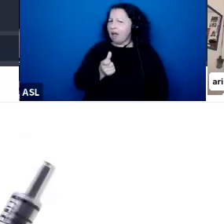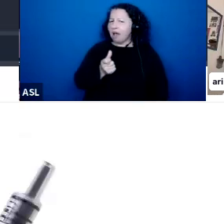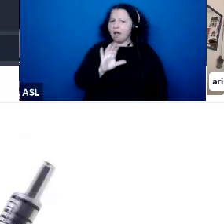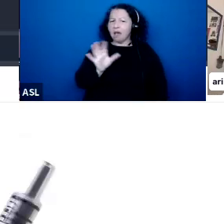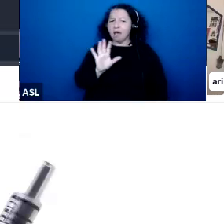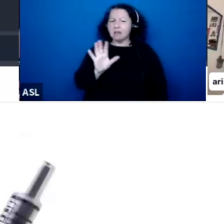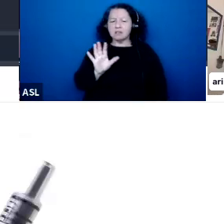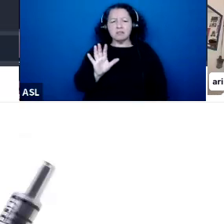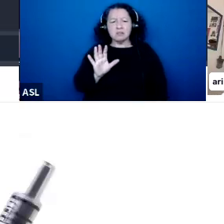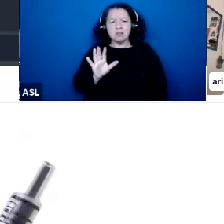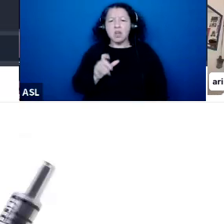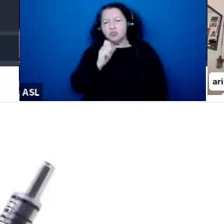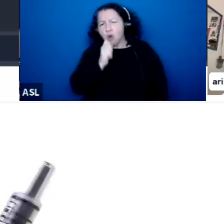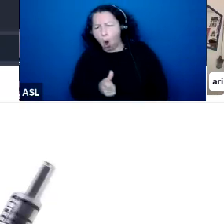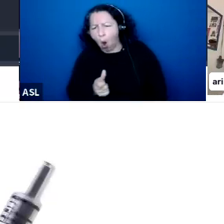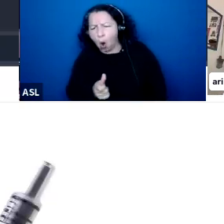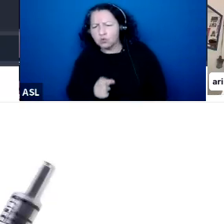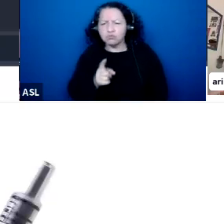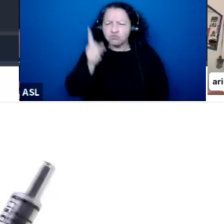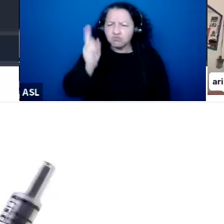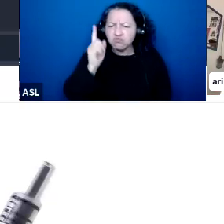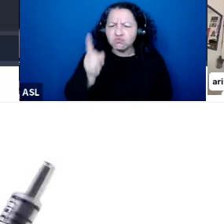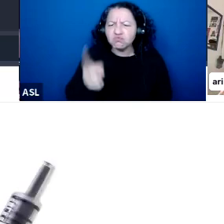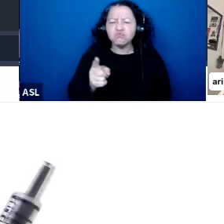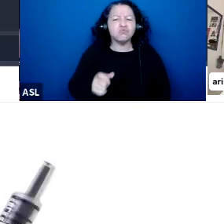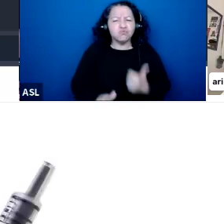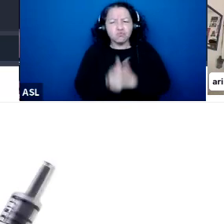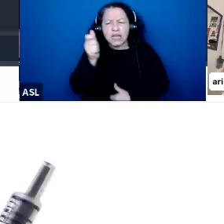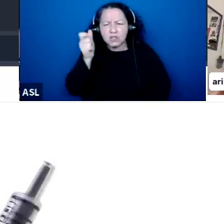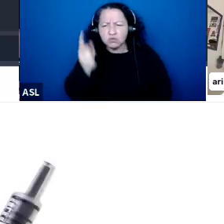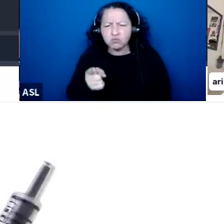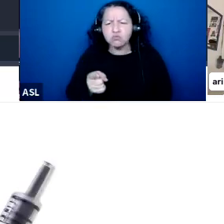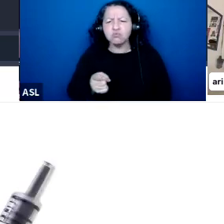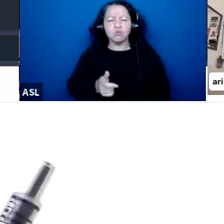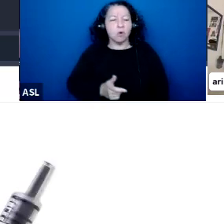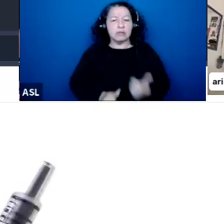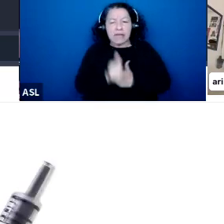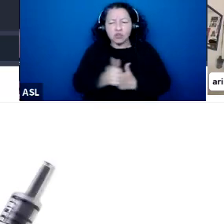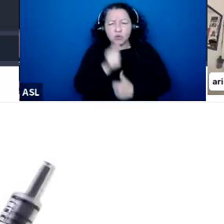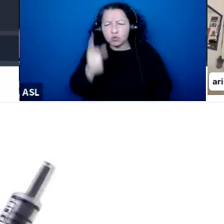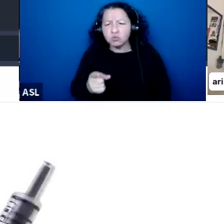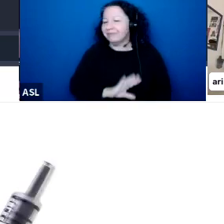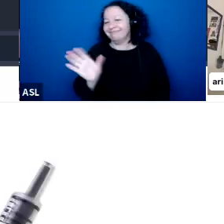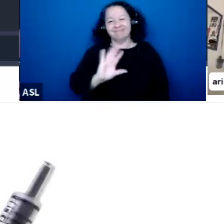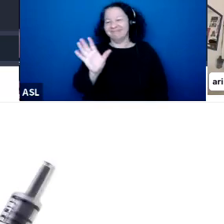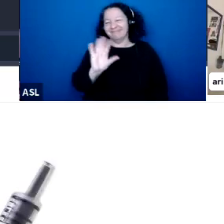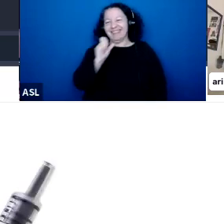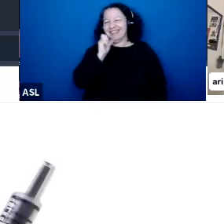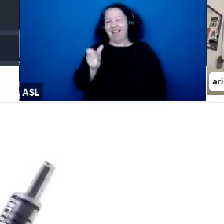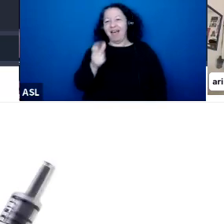experience. It's never don't do this, or this is risky, or this is